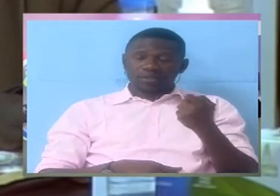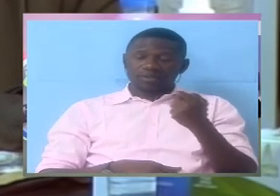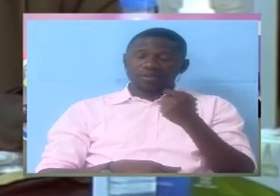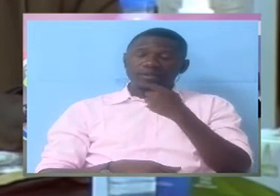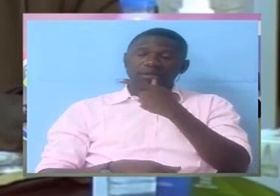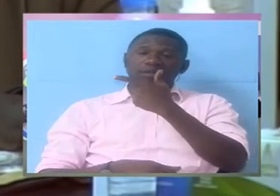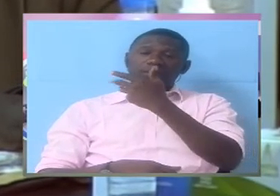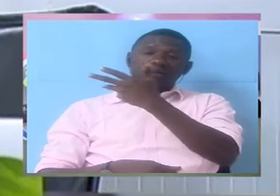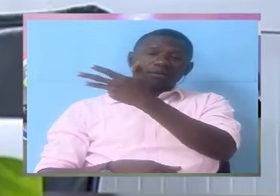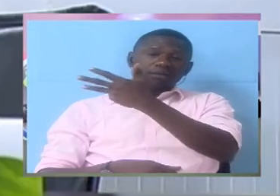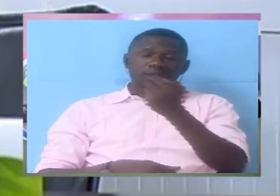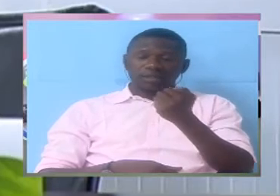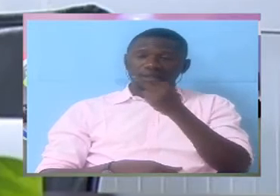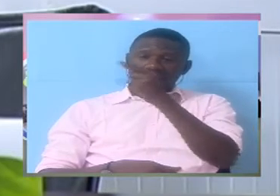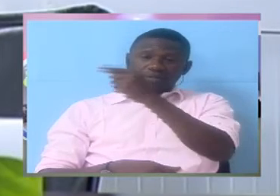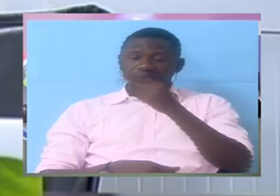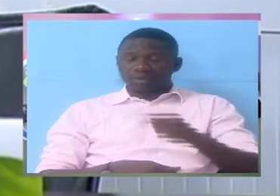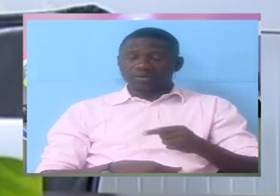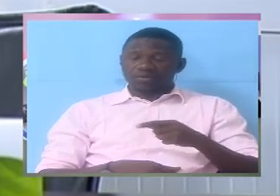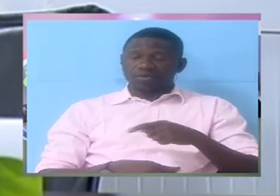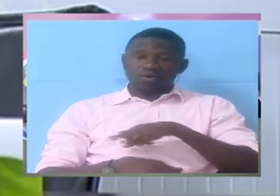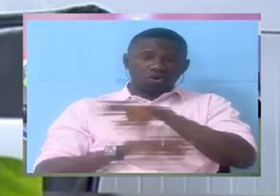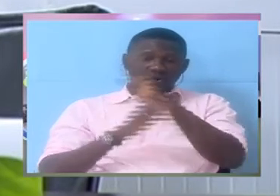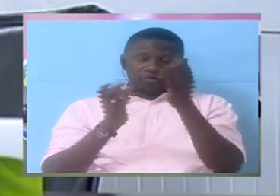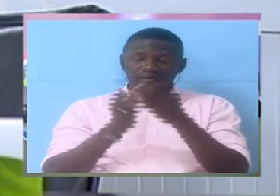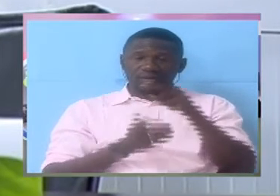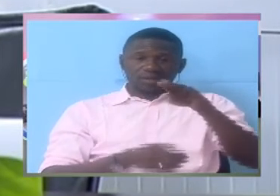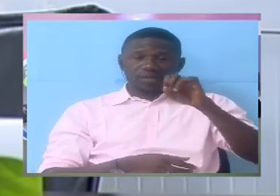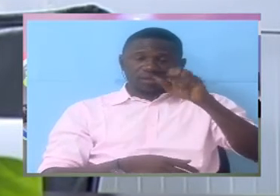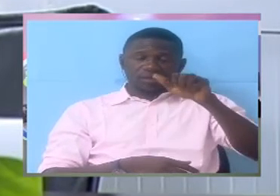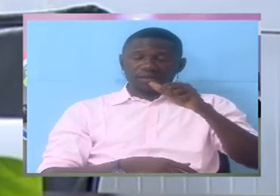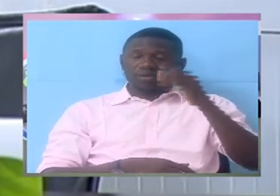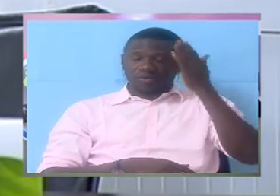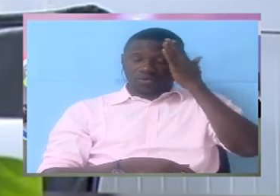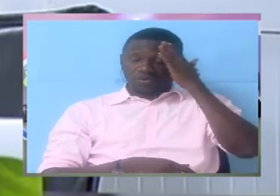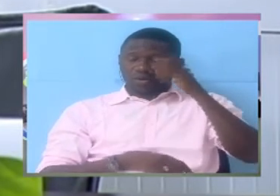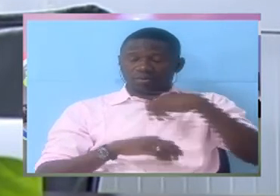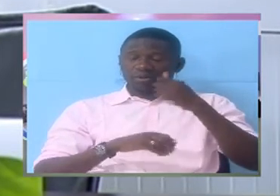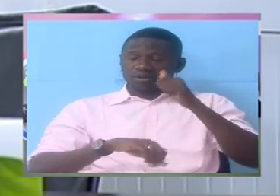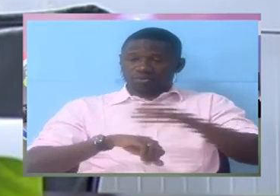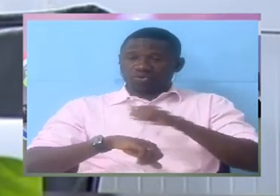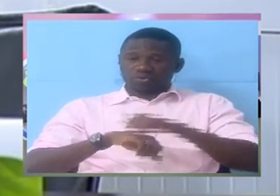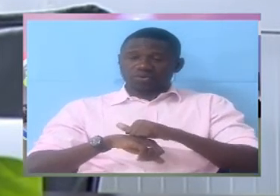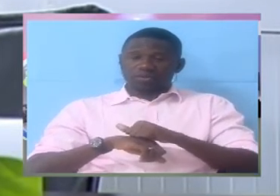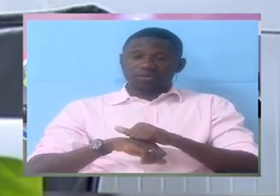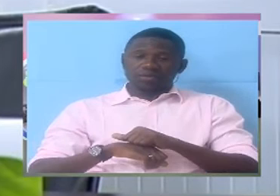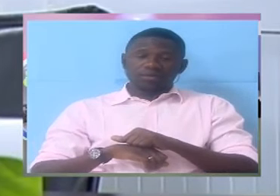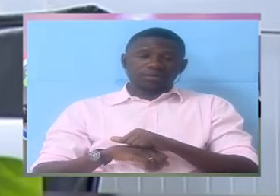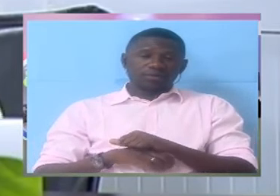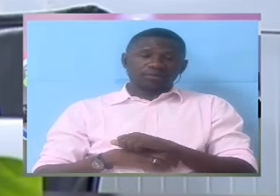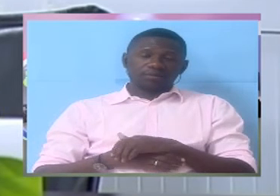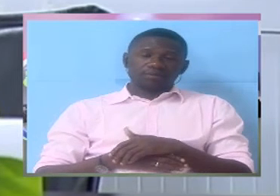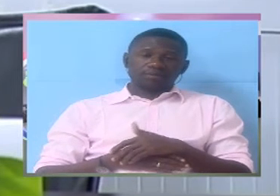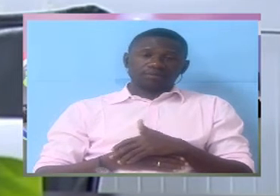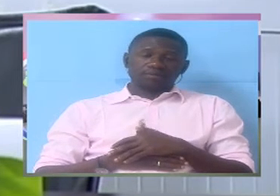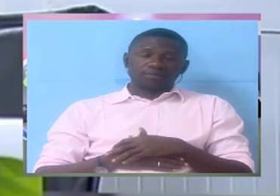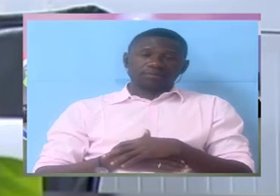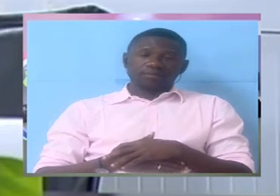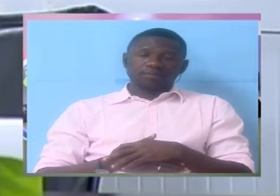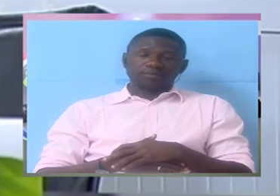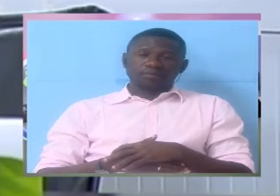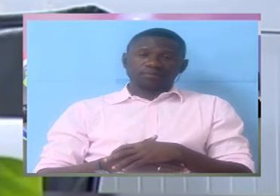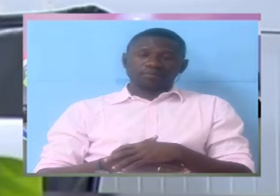prohibition. Honorable Chairman, those days are gone. Yes, interpret. Bota nyin kalamale konna